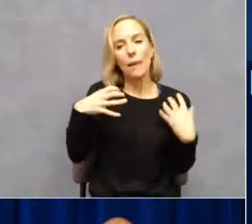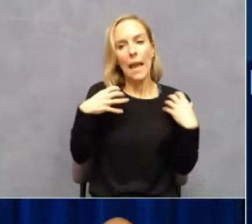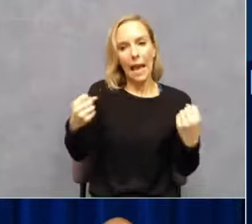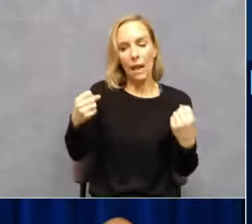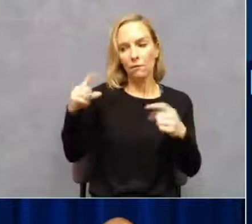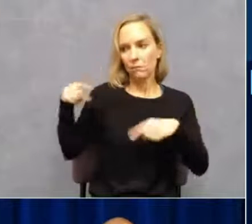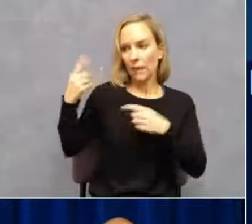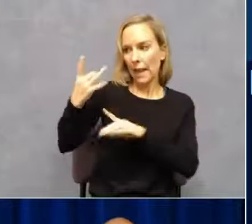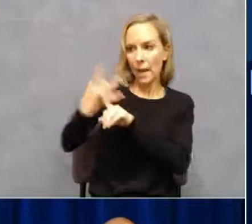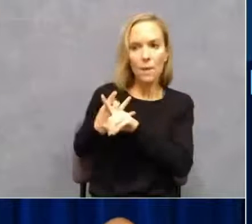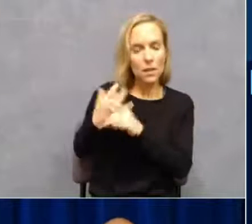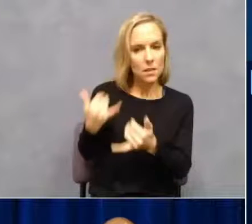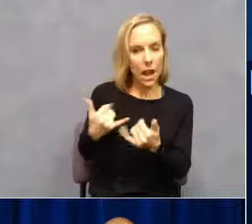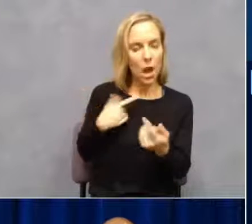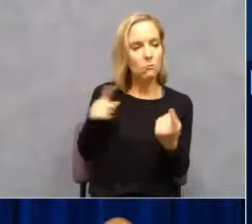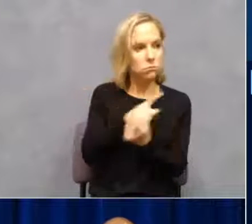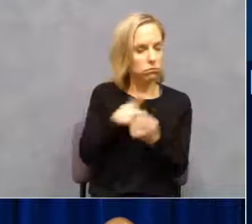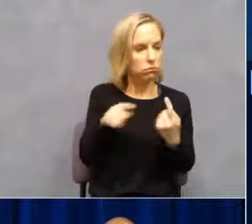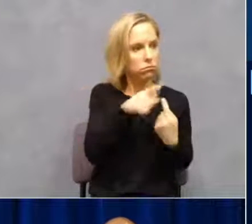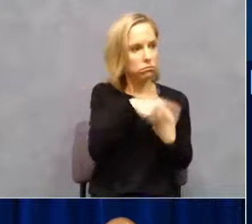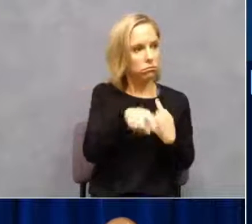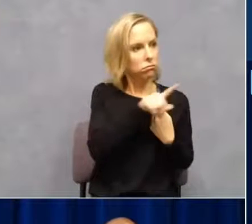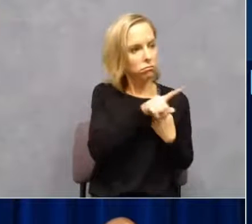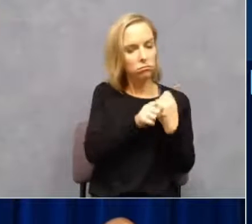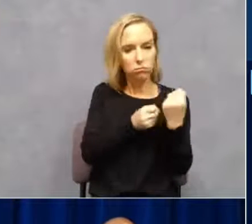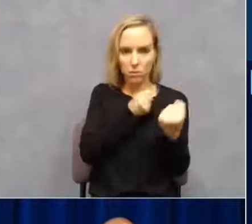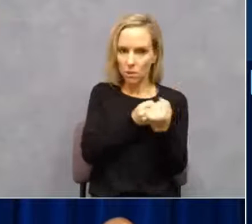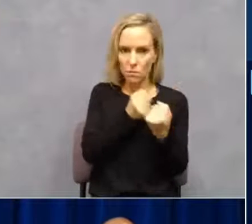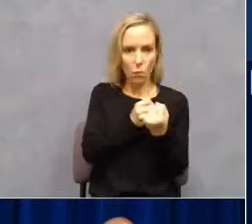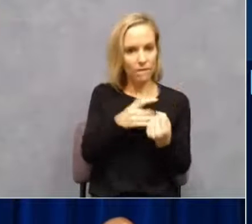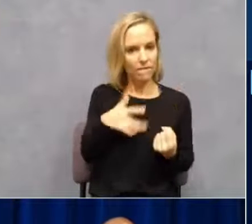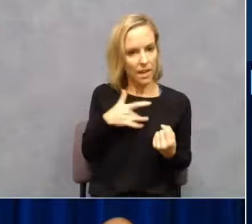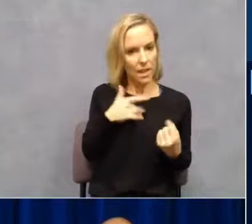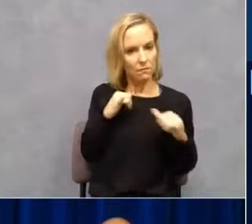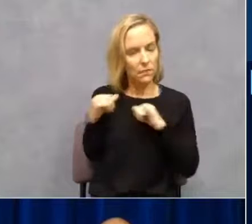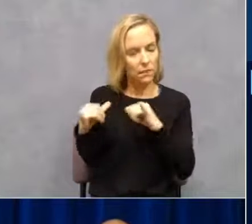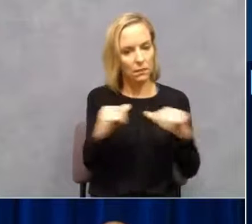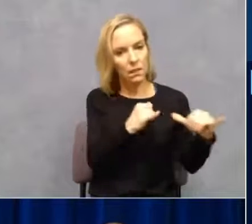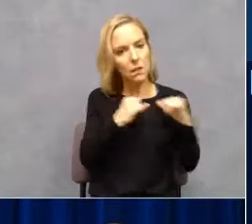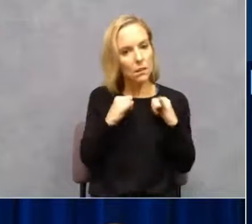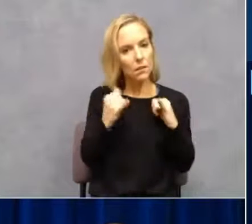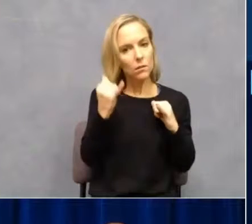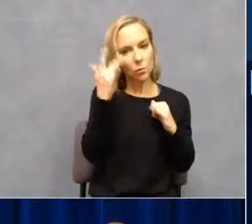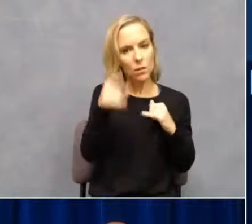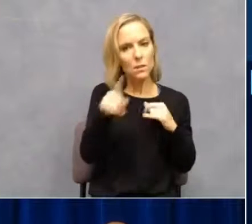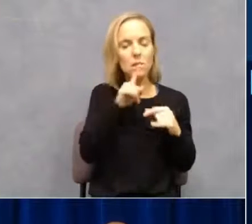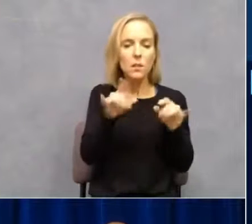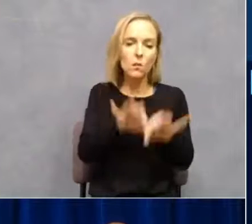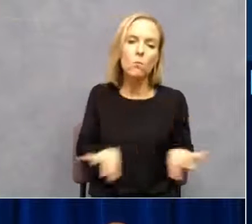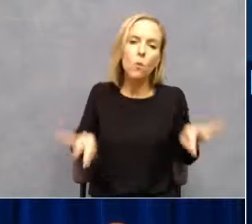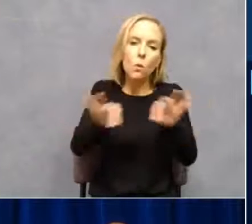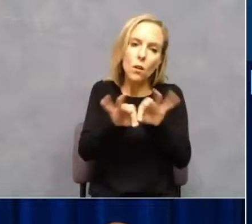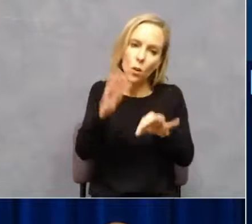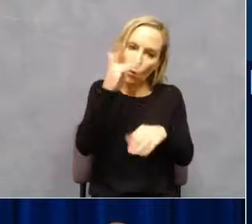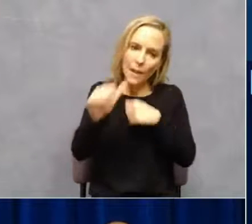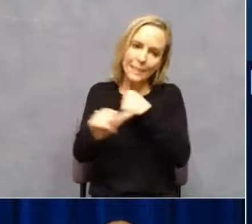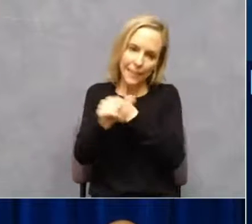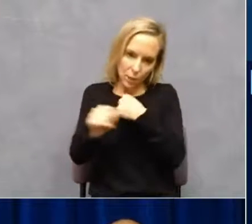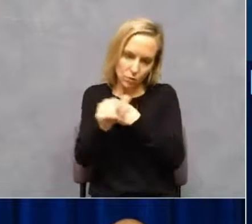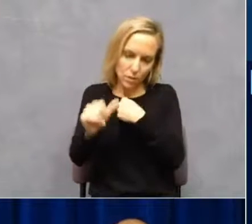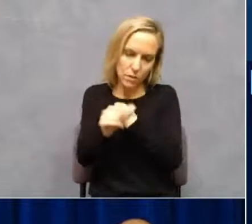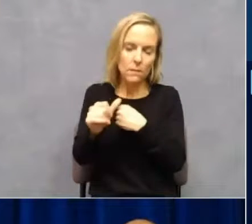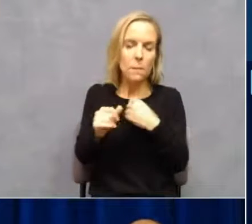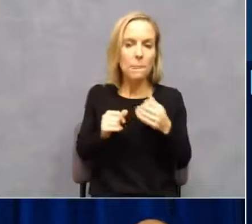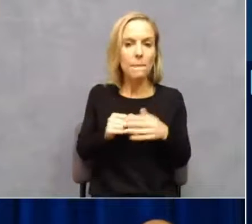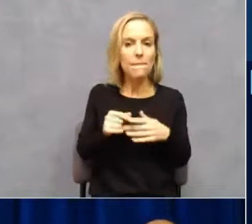now feels pretty much the same way about where we are and why this is important and why this is dangerous. If you could